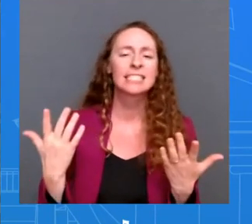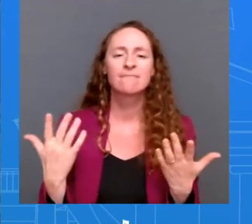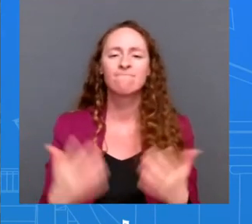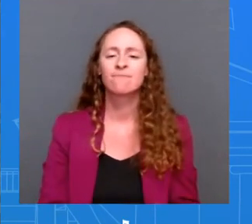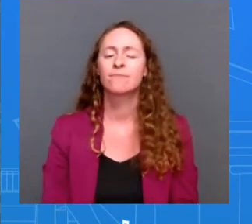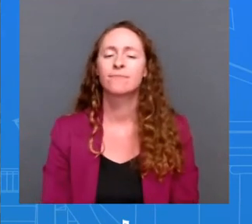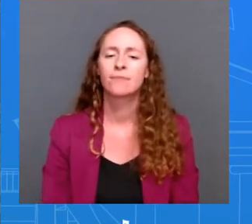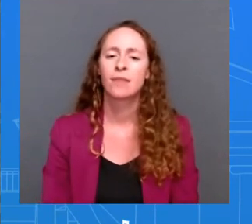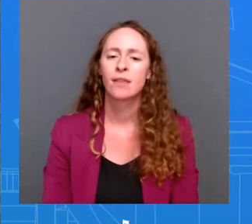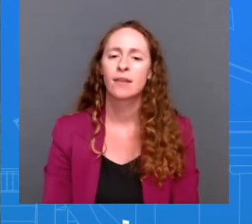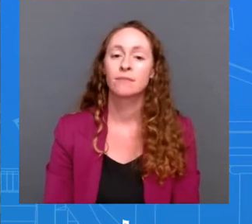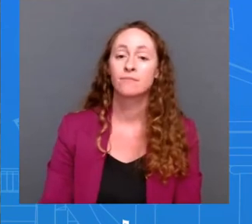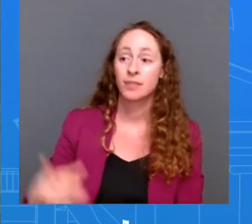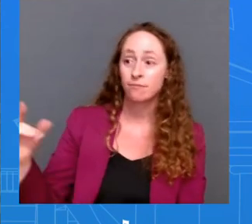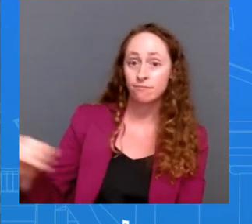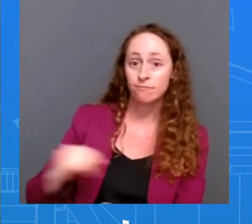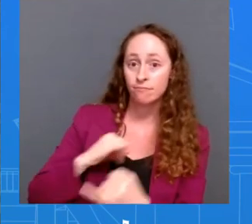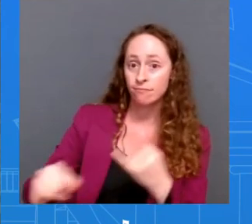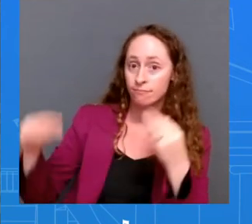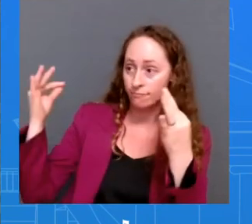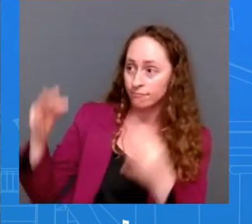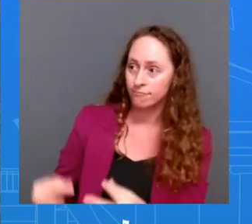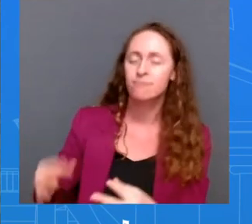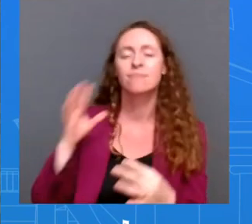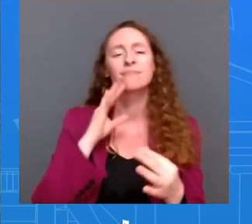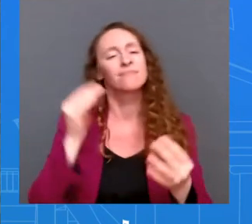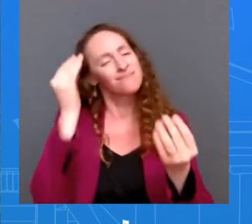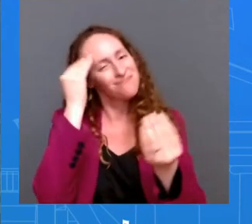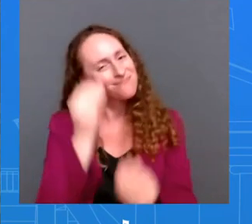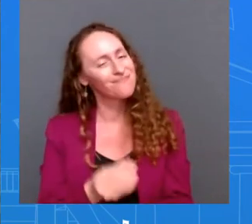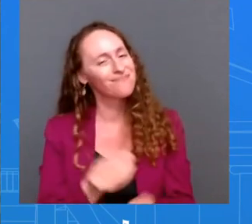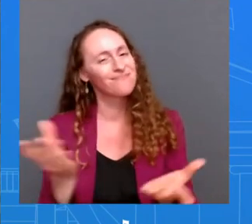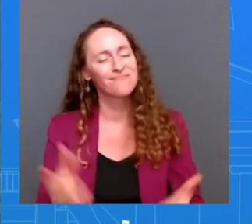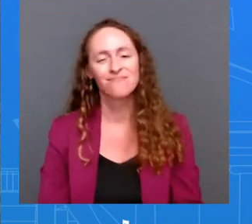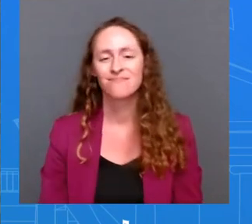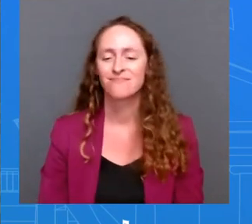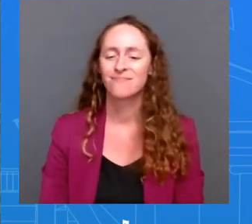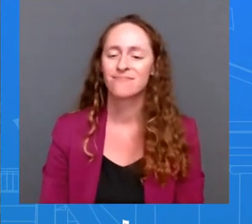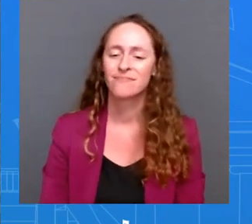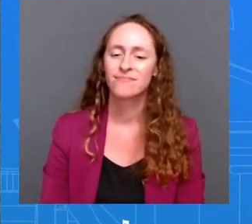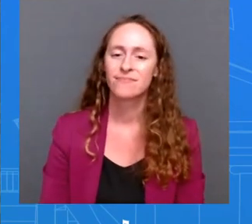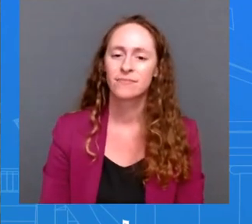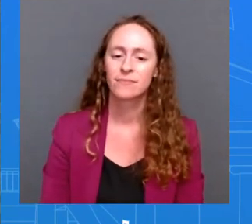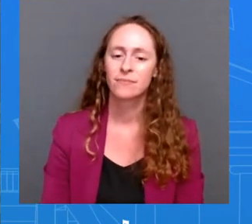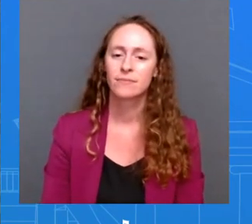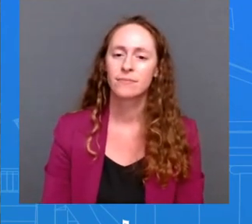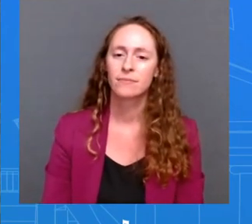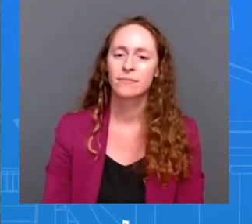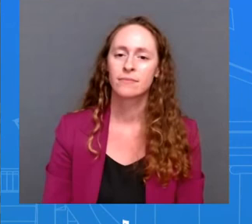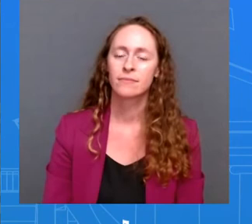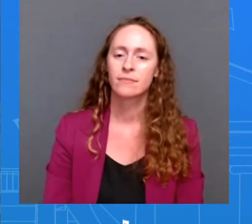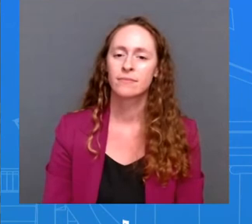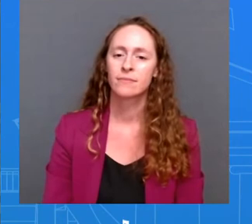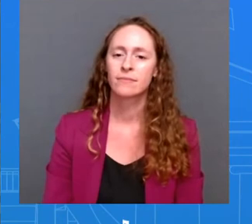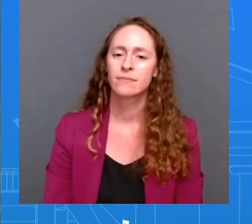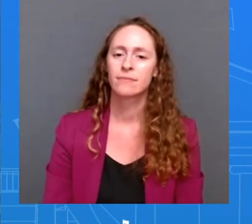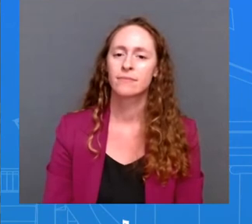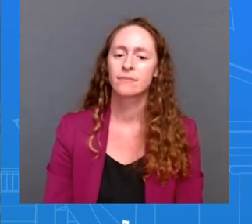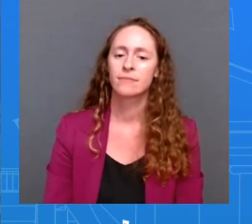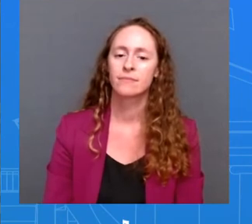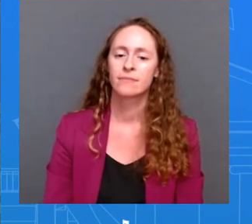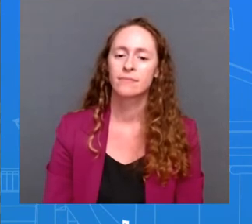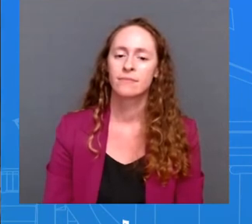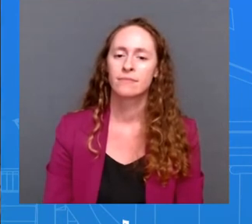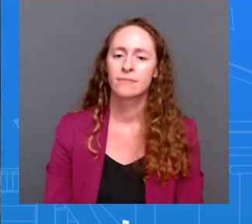all of you. Thanks, Karine. Just to put a finer point on Tyler's question, will it be two negative tests this time or